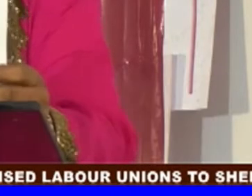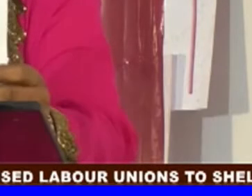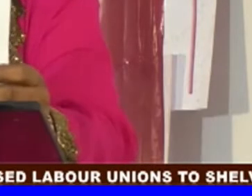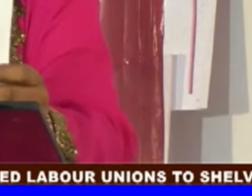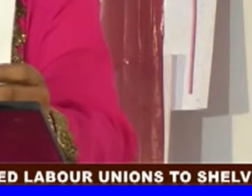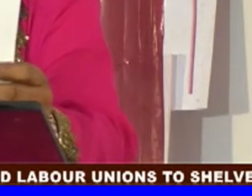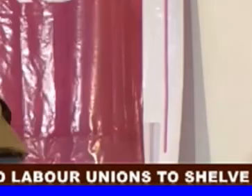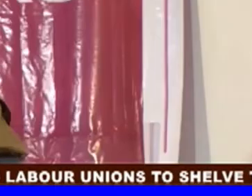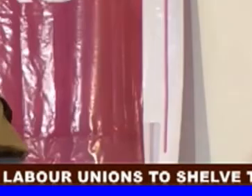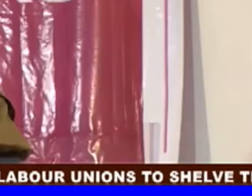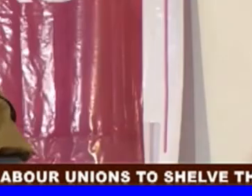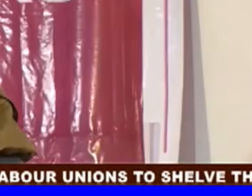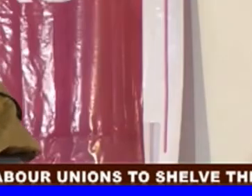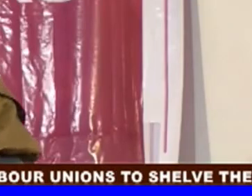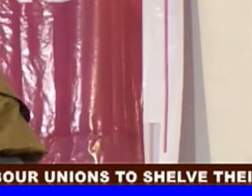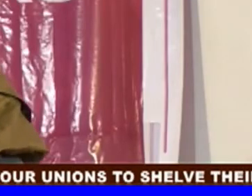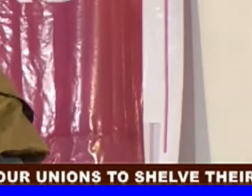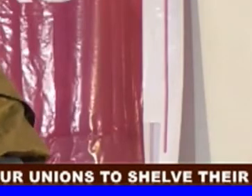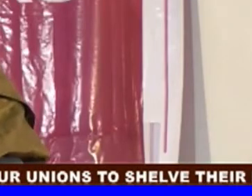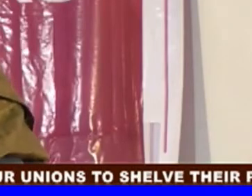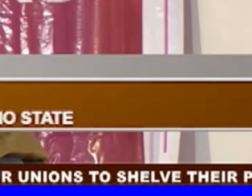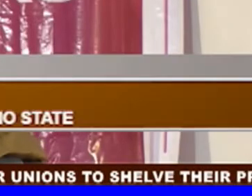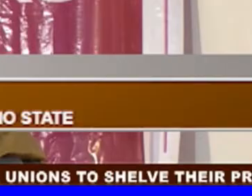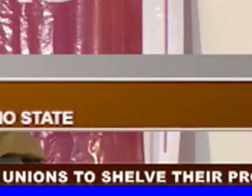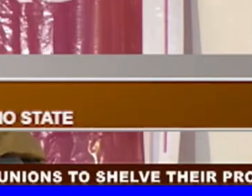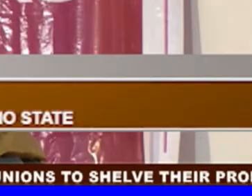your child. For the sake of Nigeria,